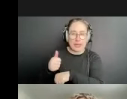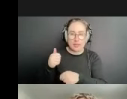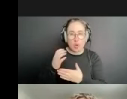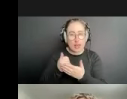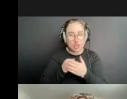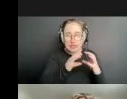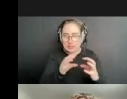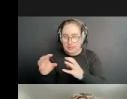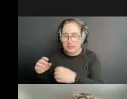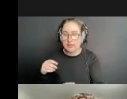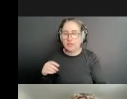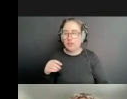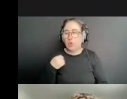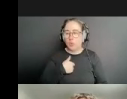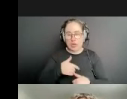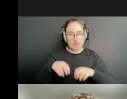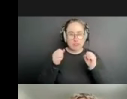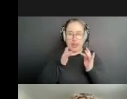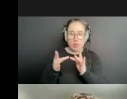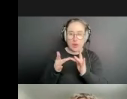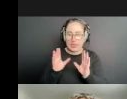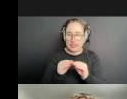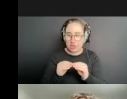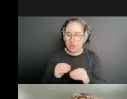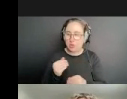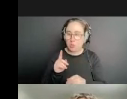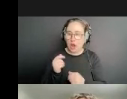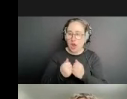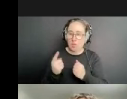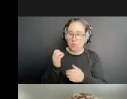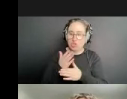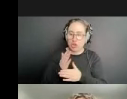We had a networking session where everyone was sharing